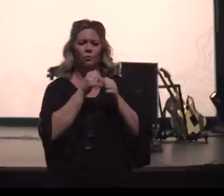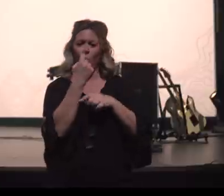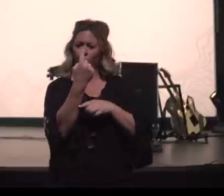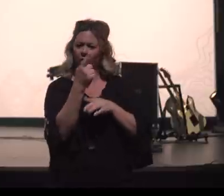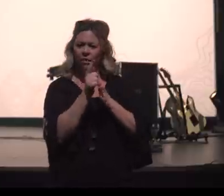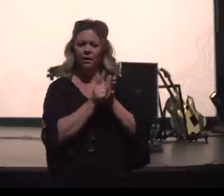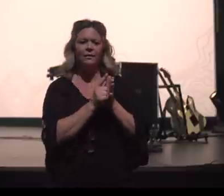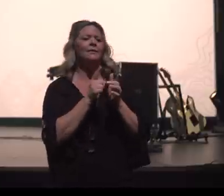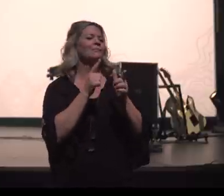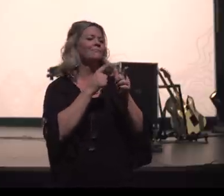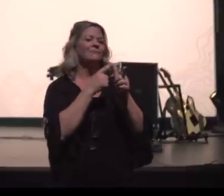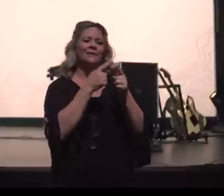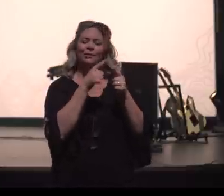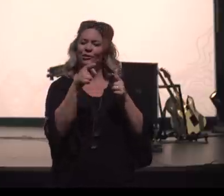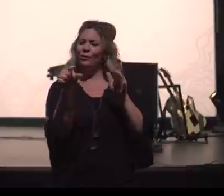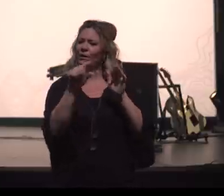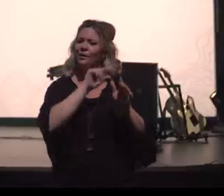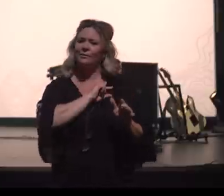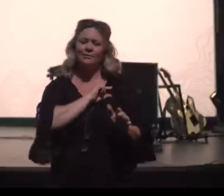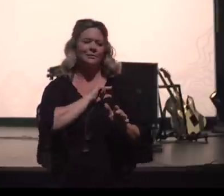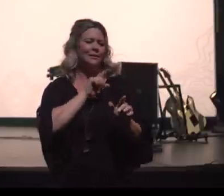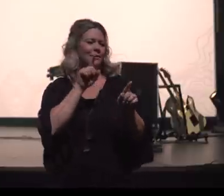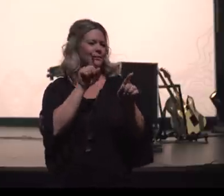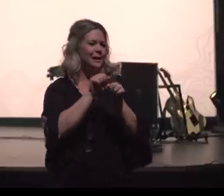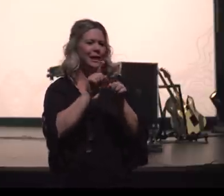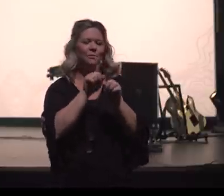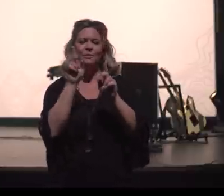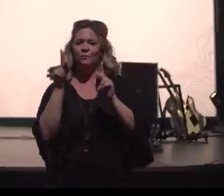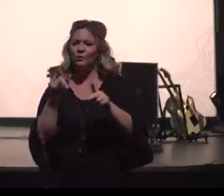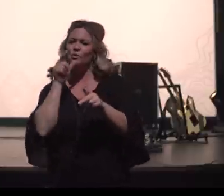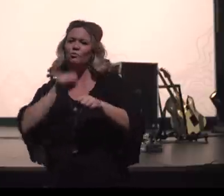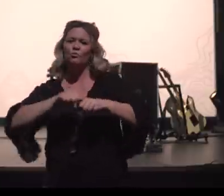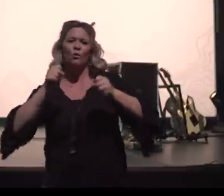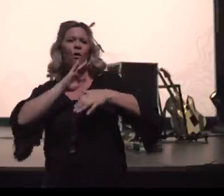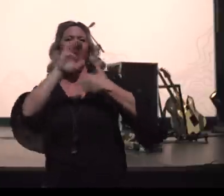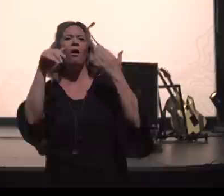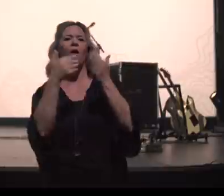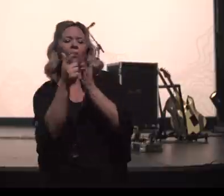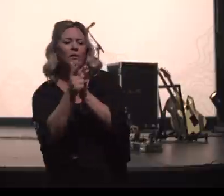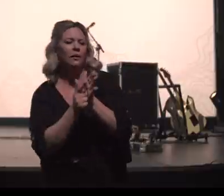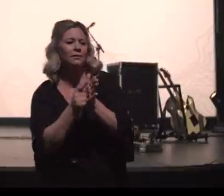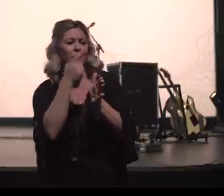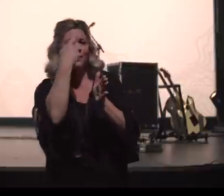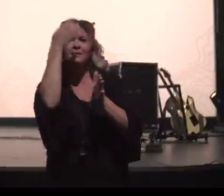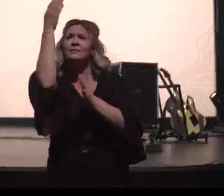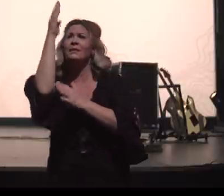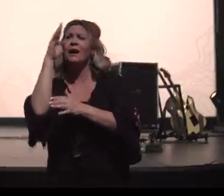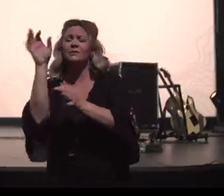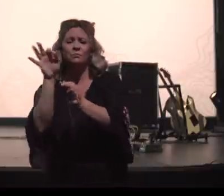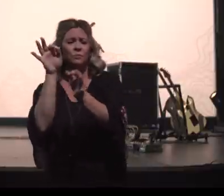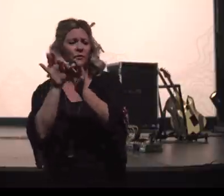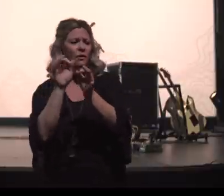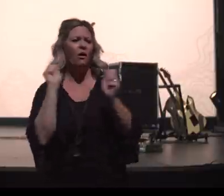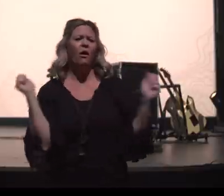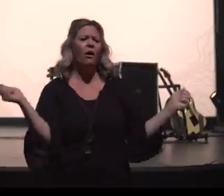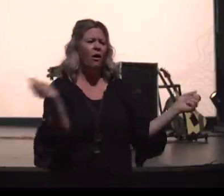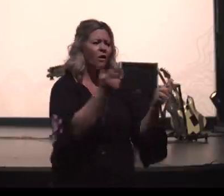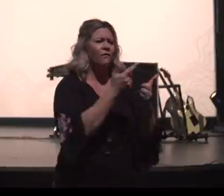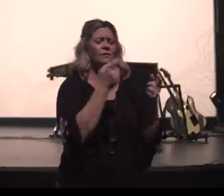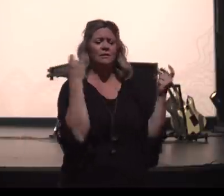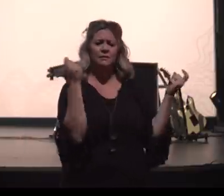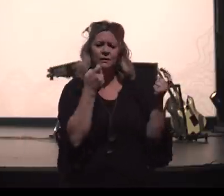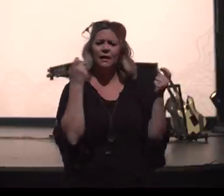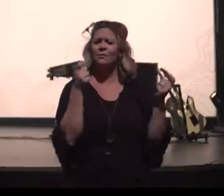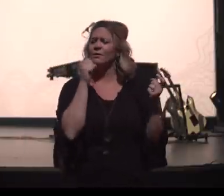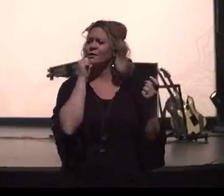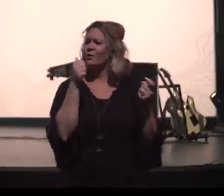one. You're as guilty as a person who has broken all God's laws. Why? Because God's perfect, and every single one of us has sinned and fallen short